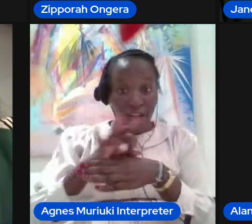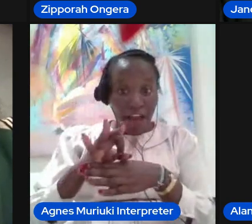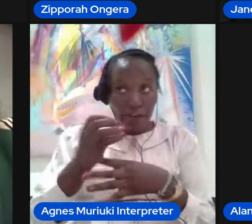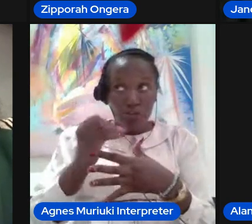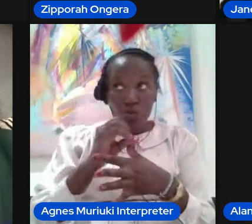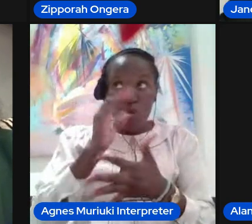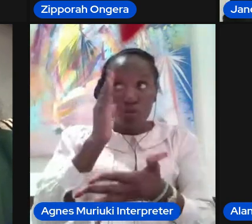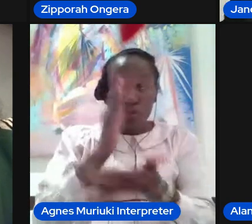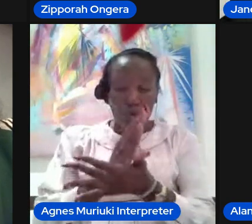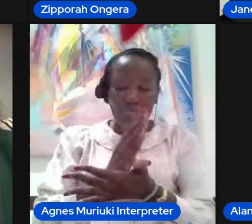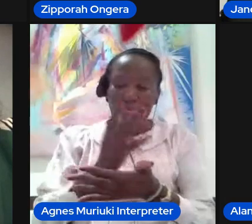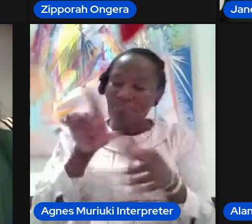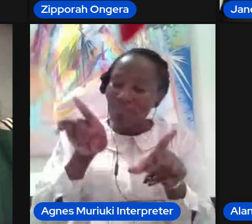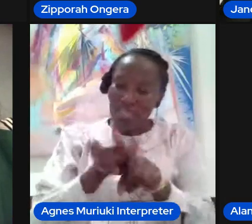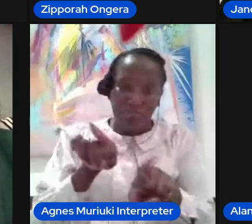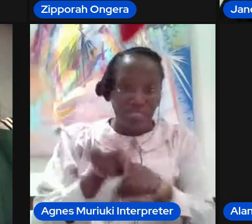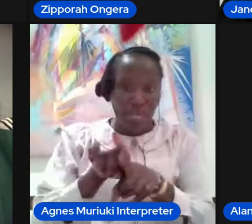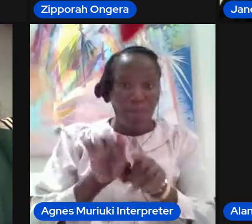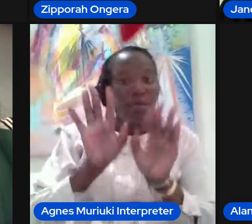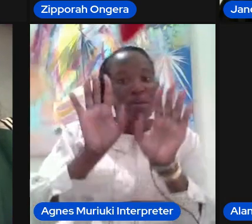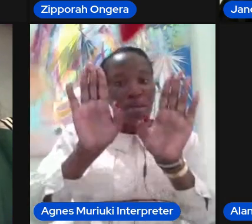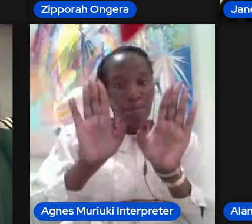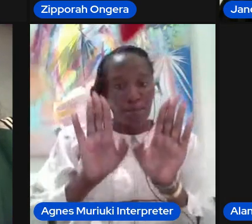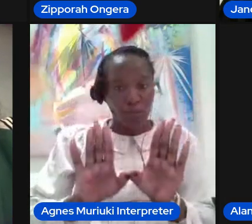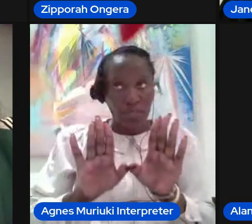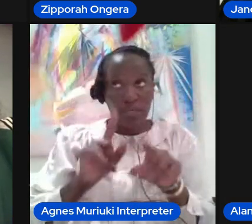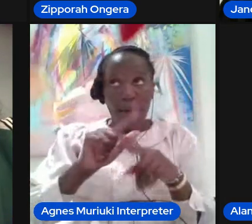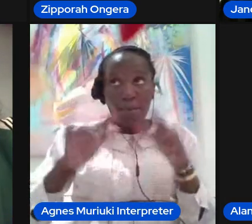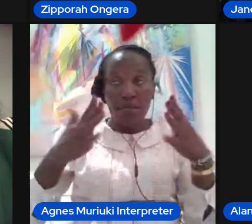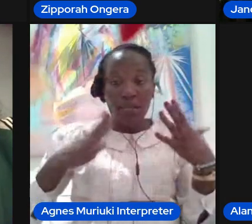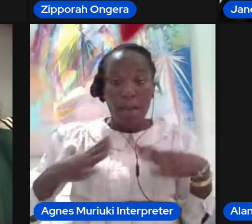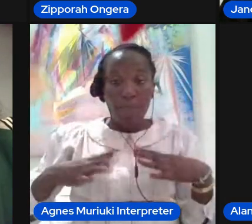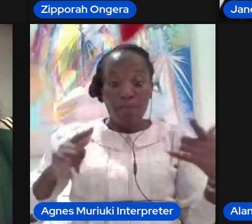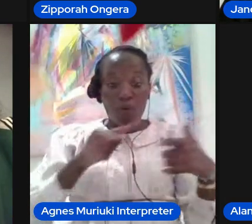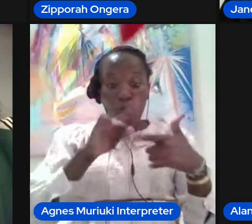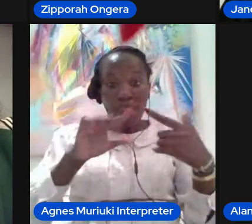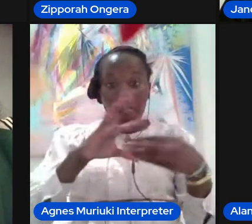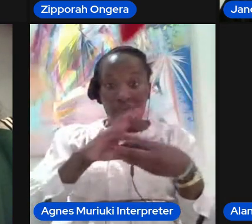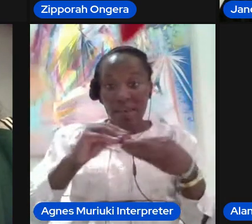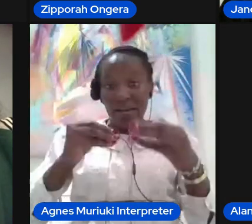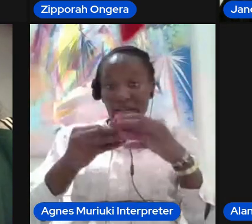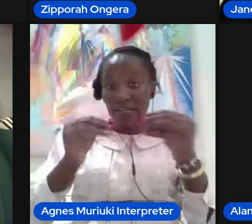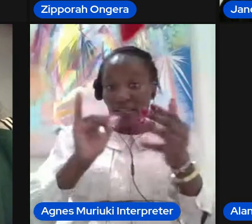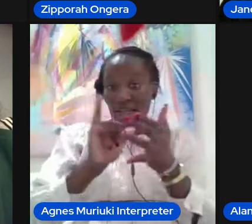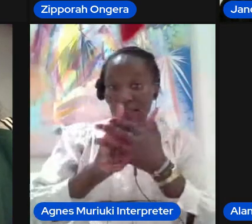people. And so when creating this content, we should center the lived